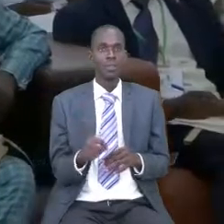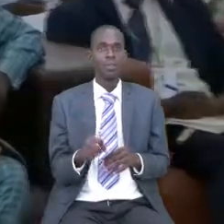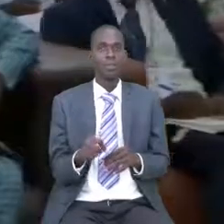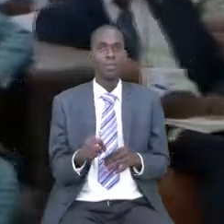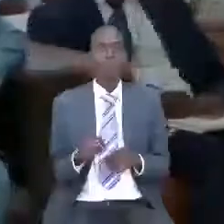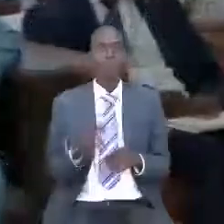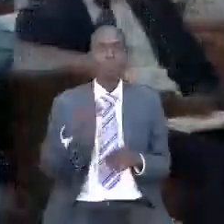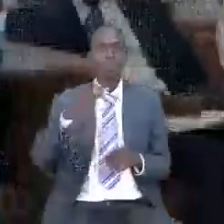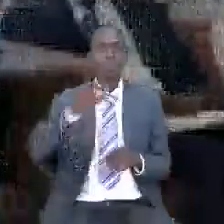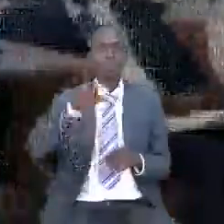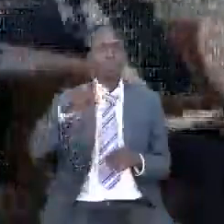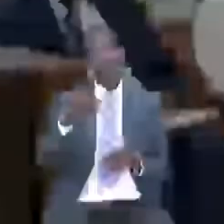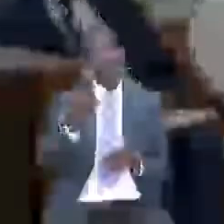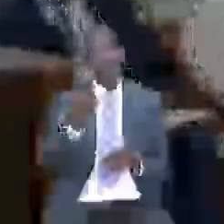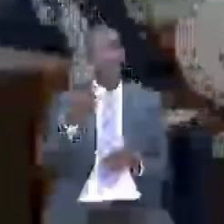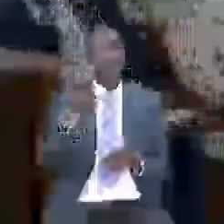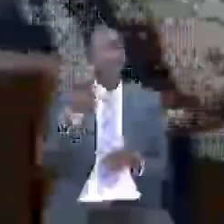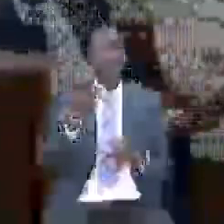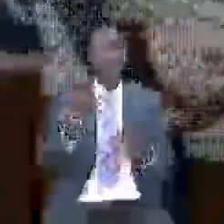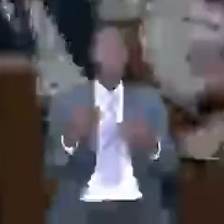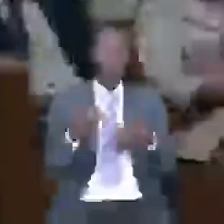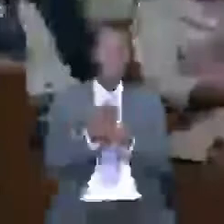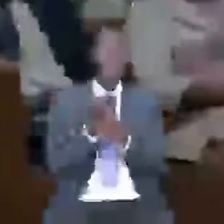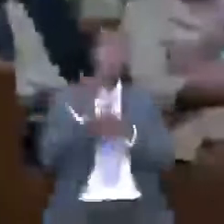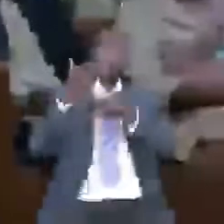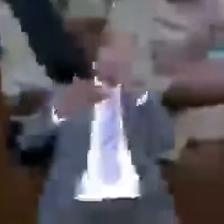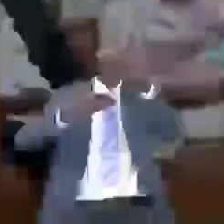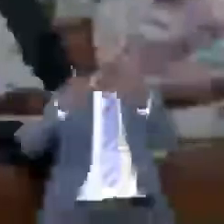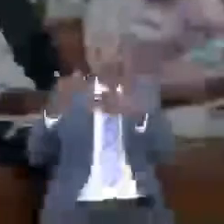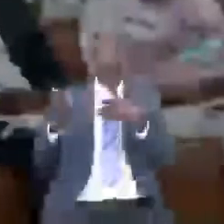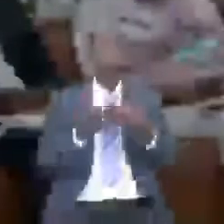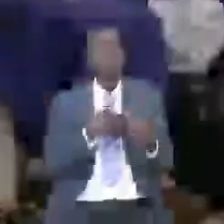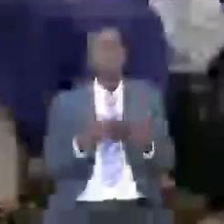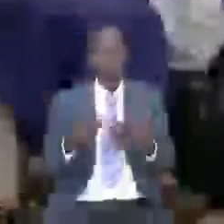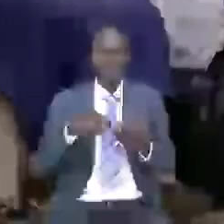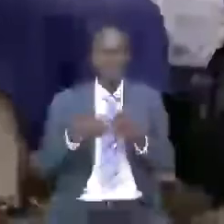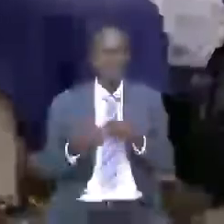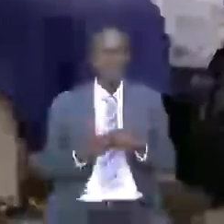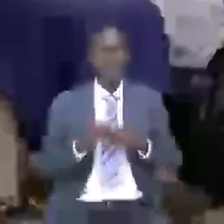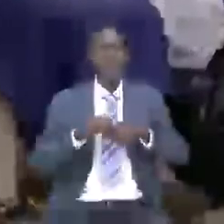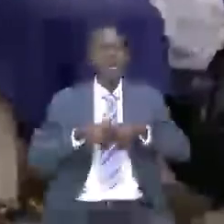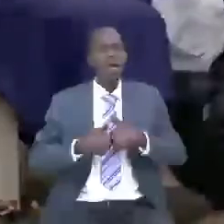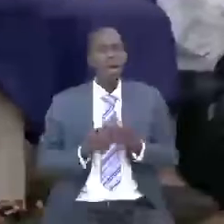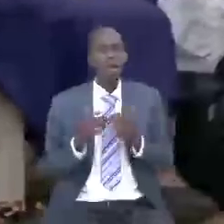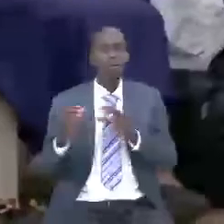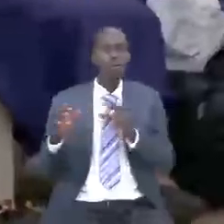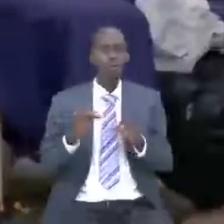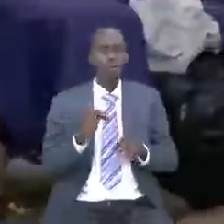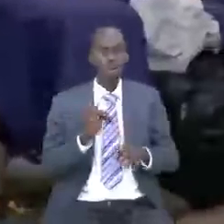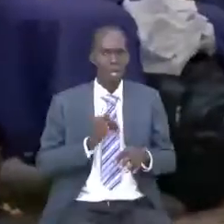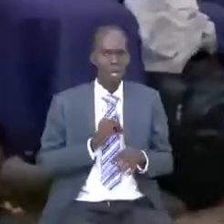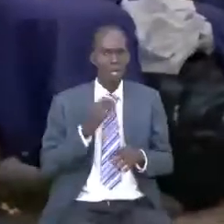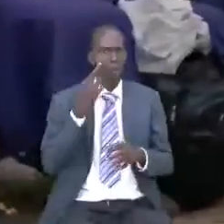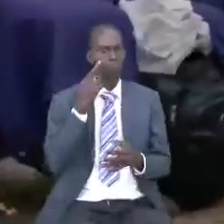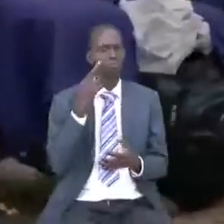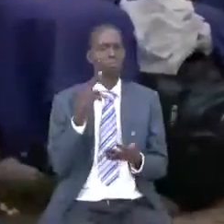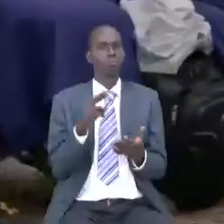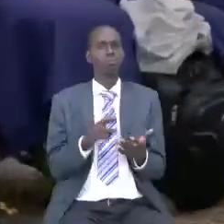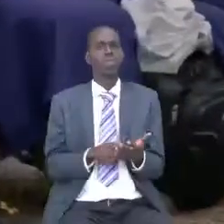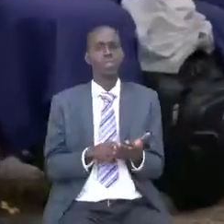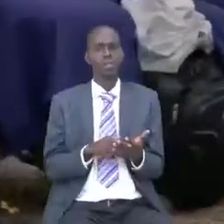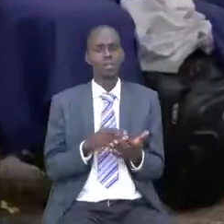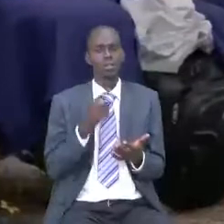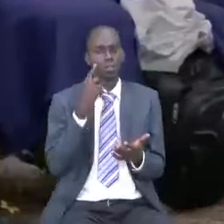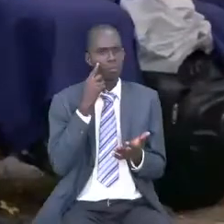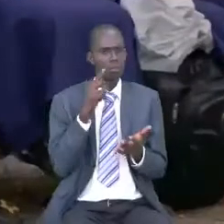despite problems. How do I recognize, define the problems